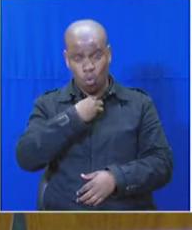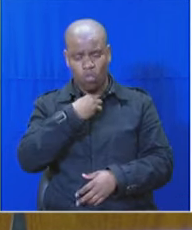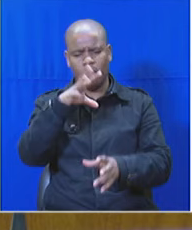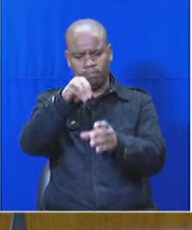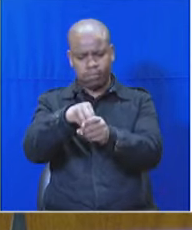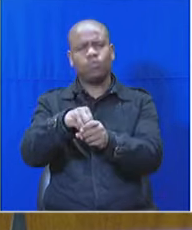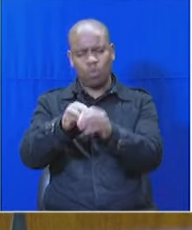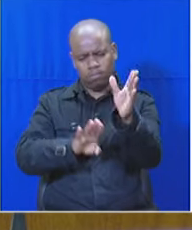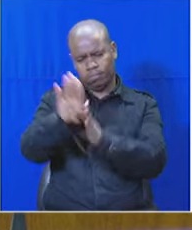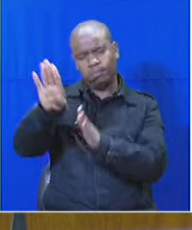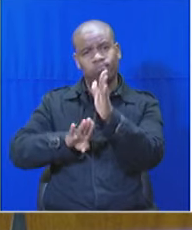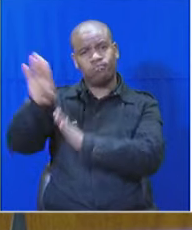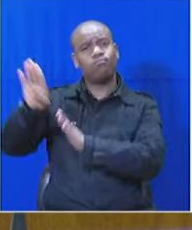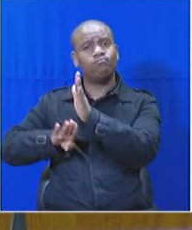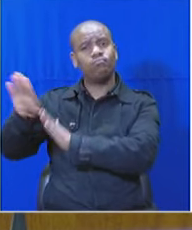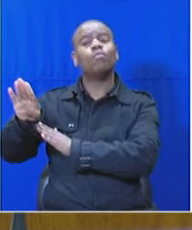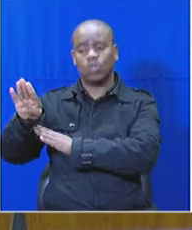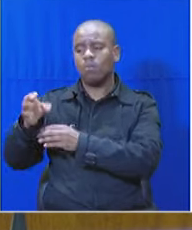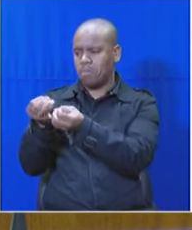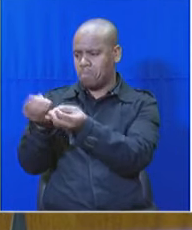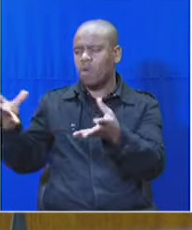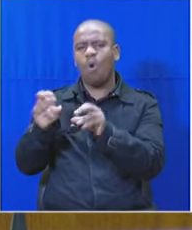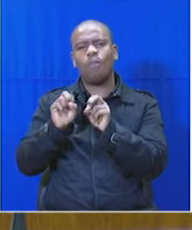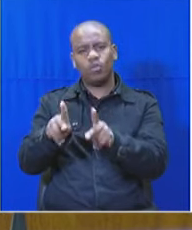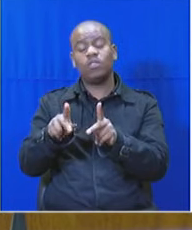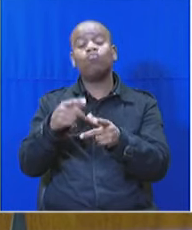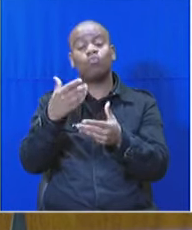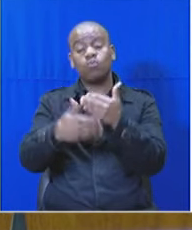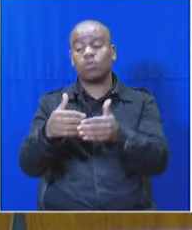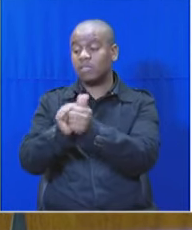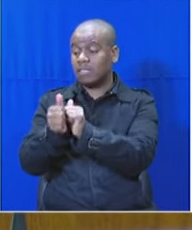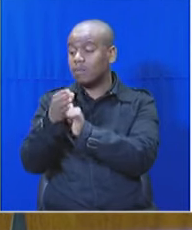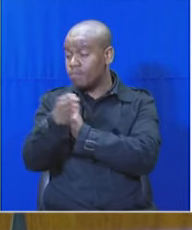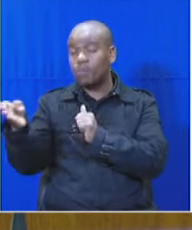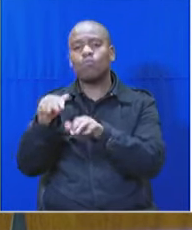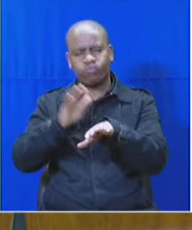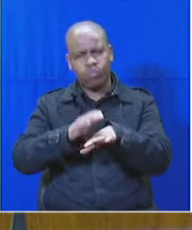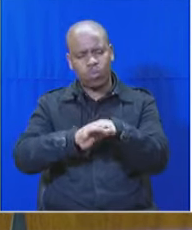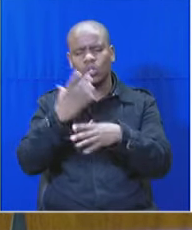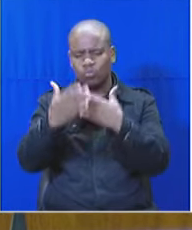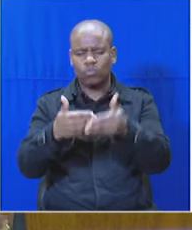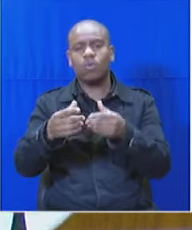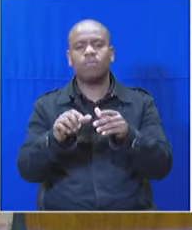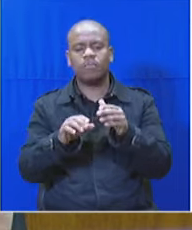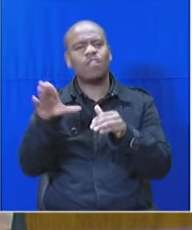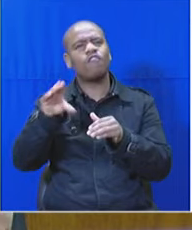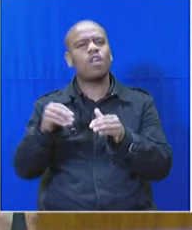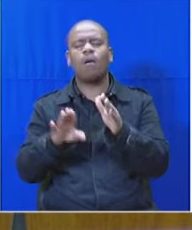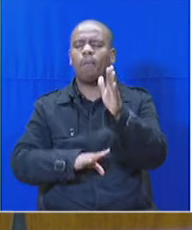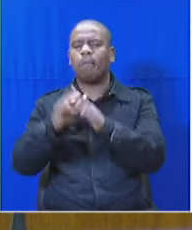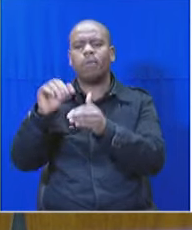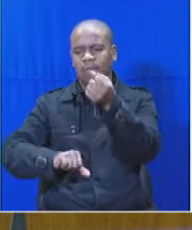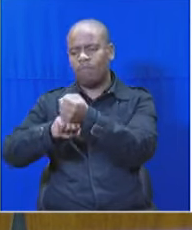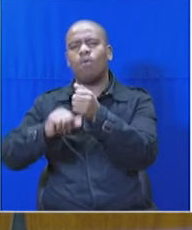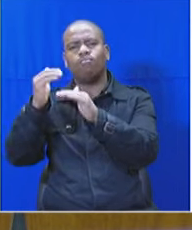of development by giving them opportunities to accelerate the skills required to build our country. Over